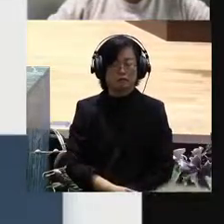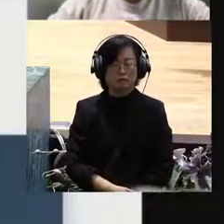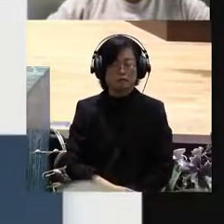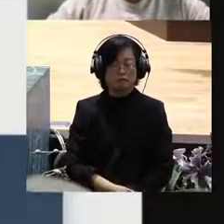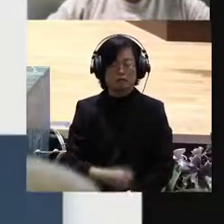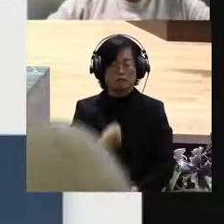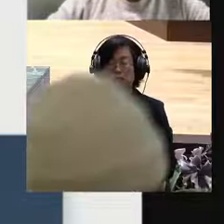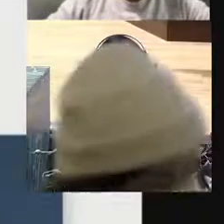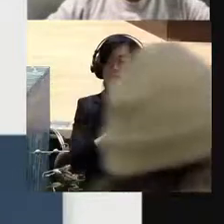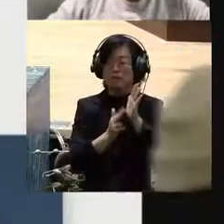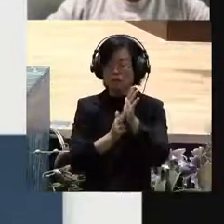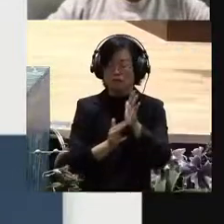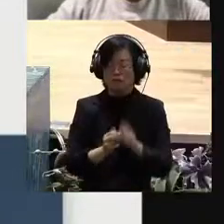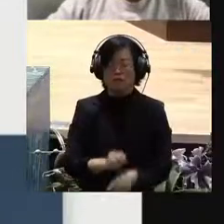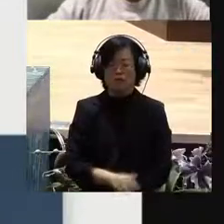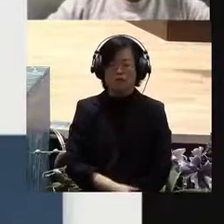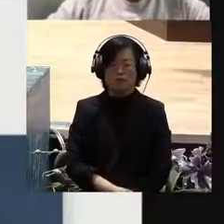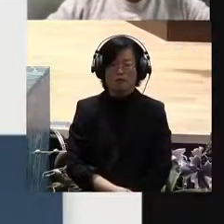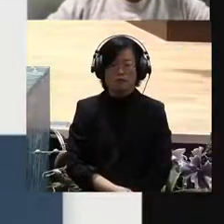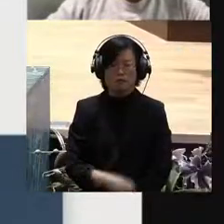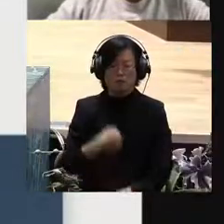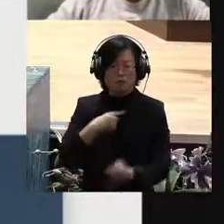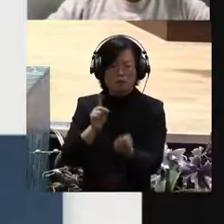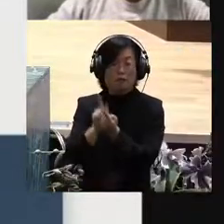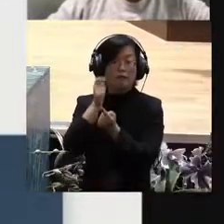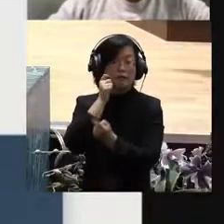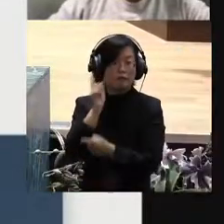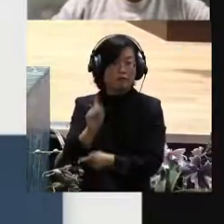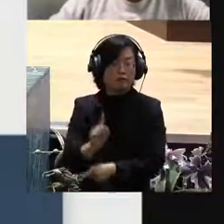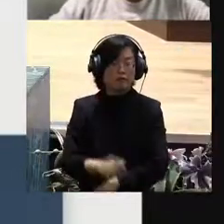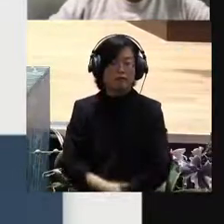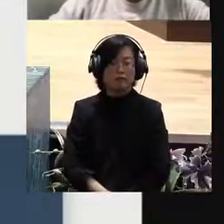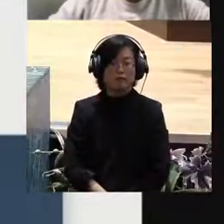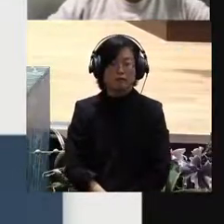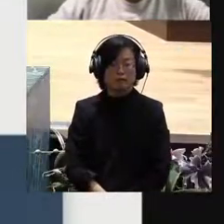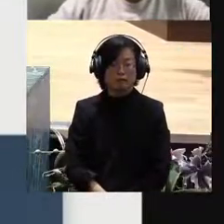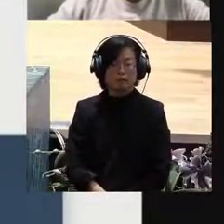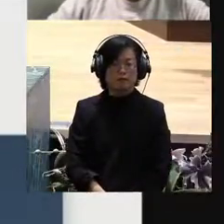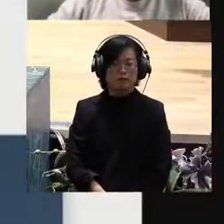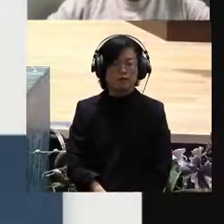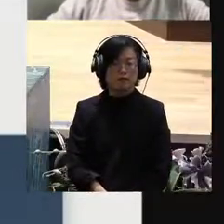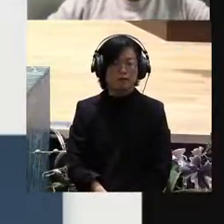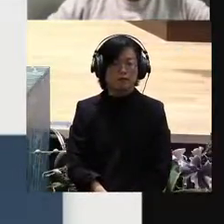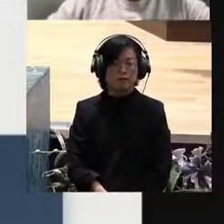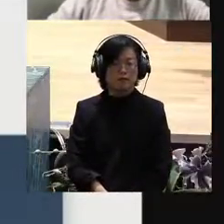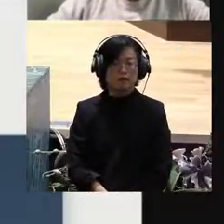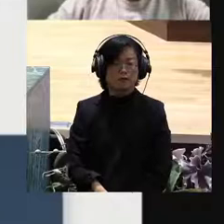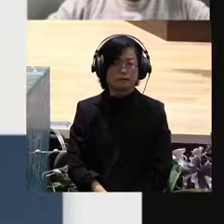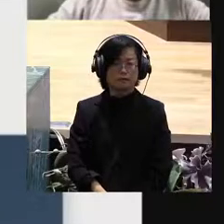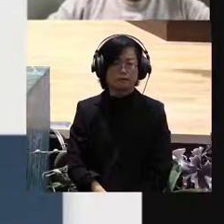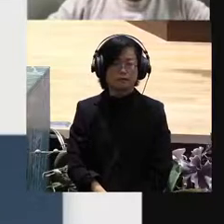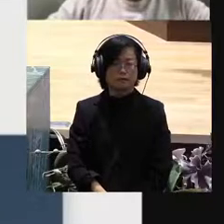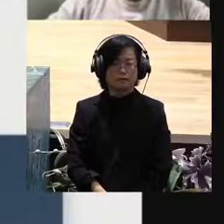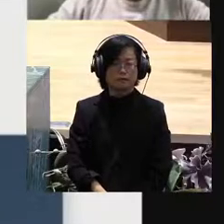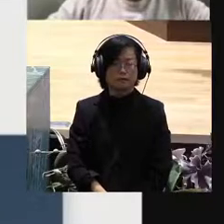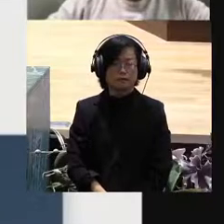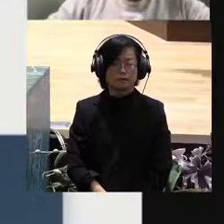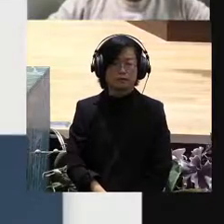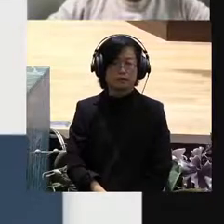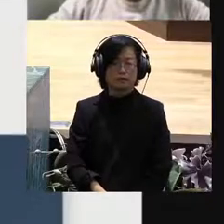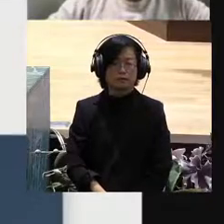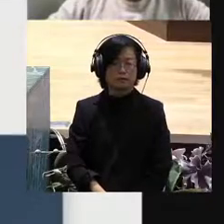couple of slides earlier, it was to be formally approved by the cabinet prior to its submission to the